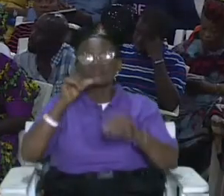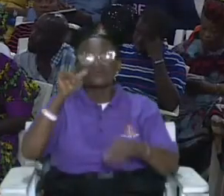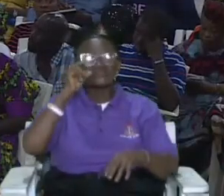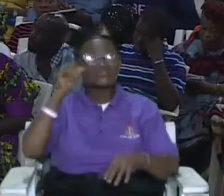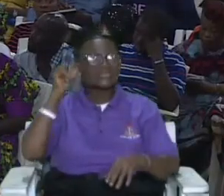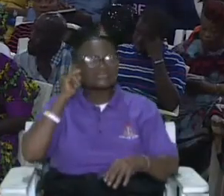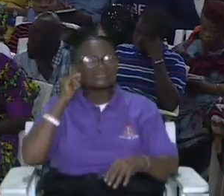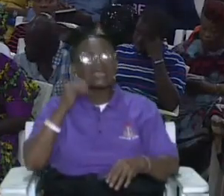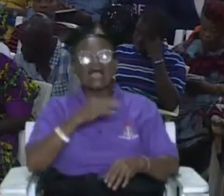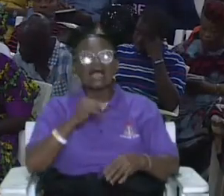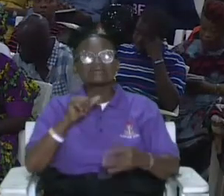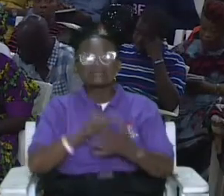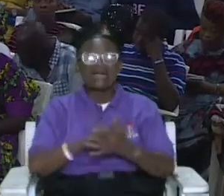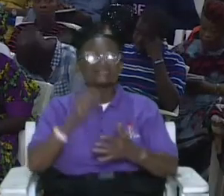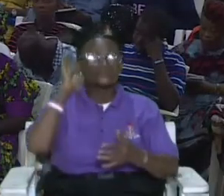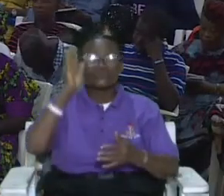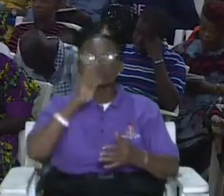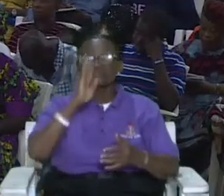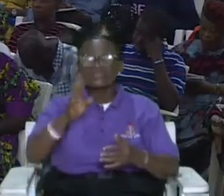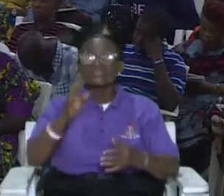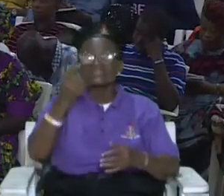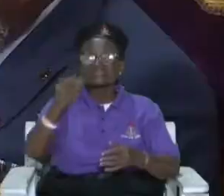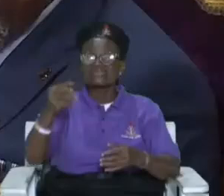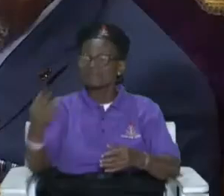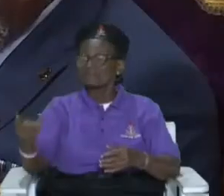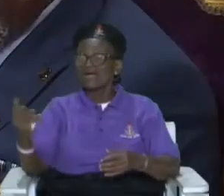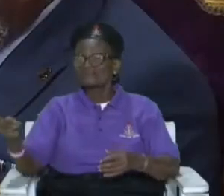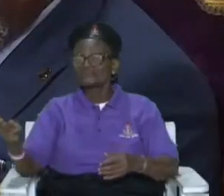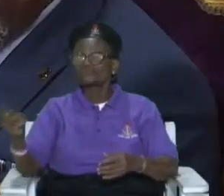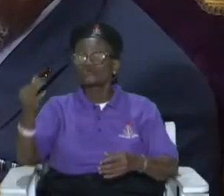mantle of Elijah.